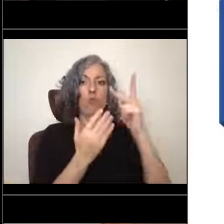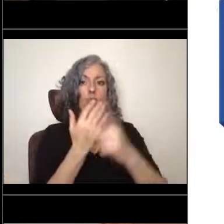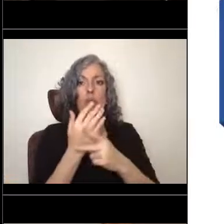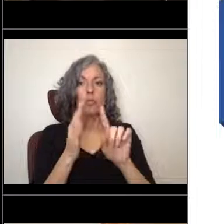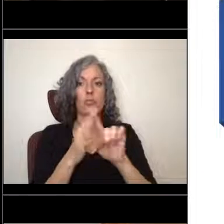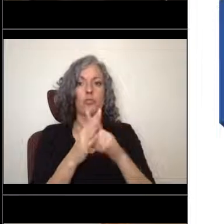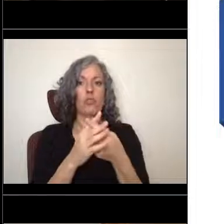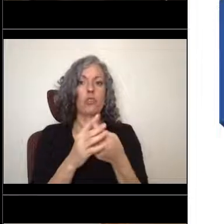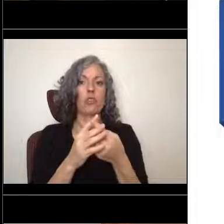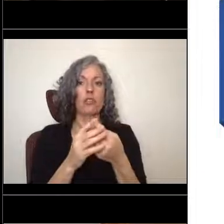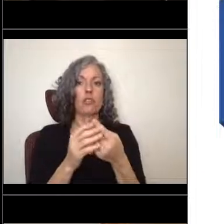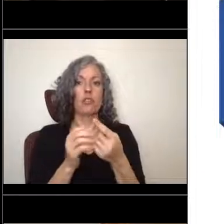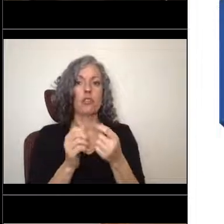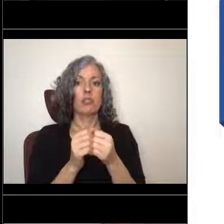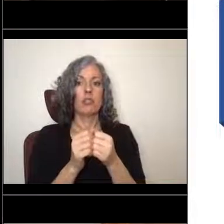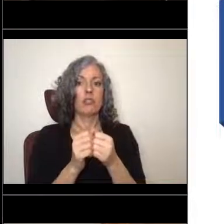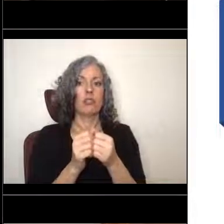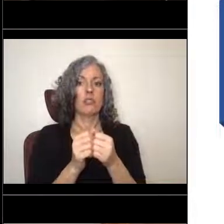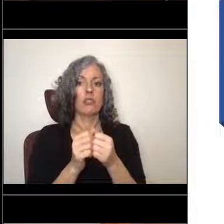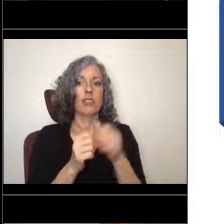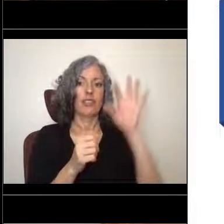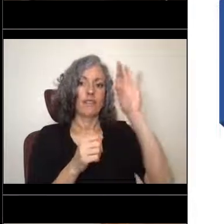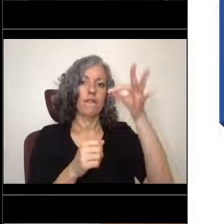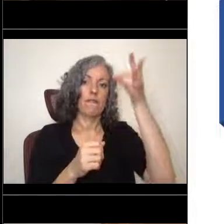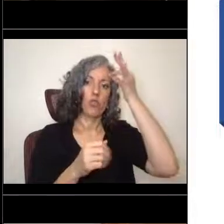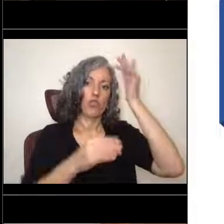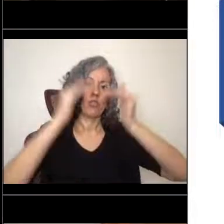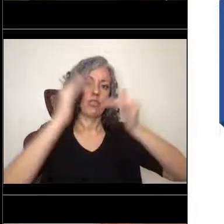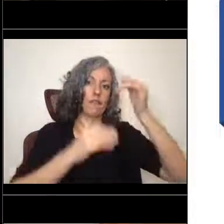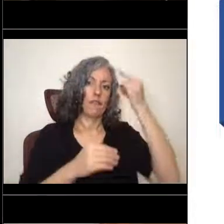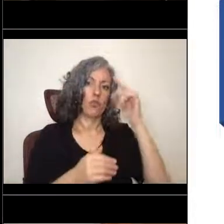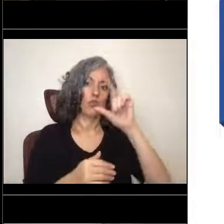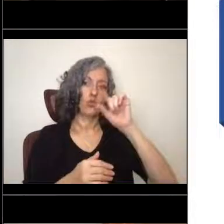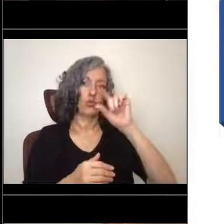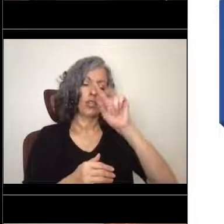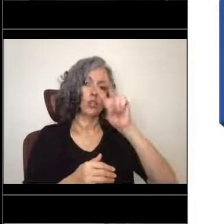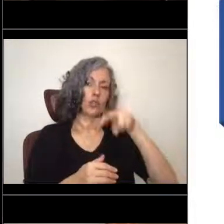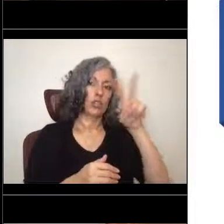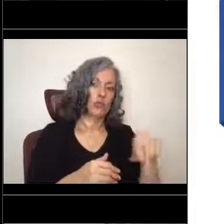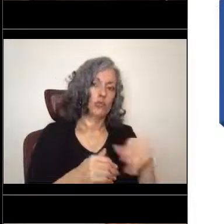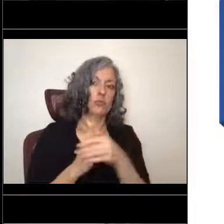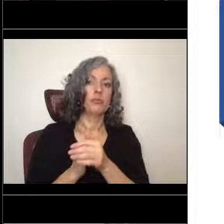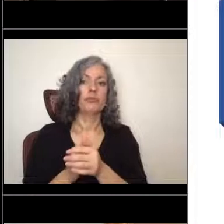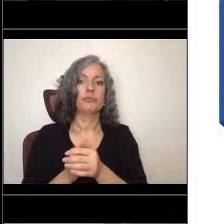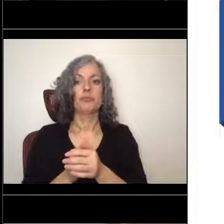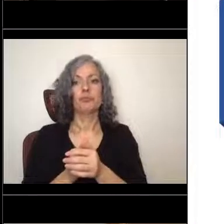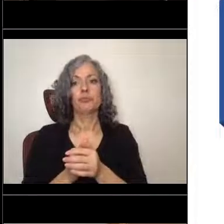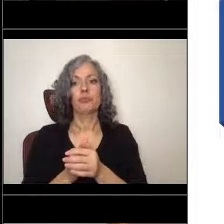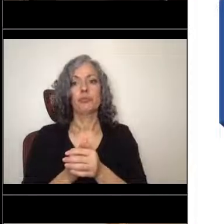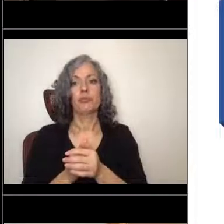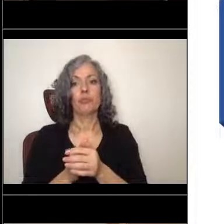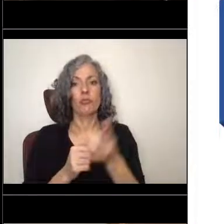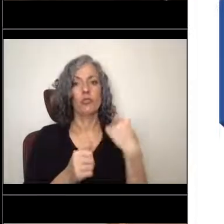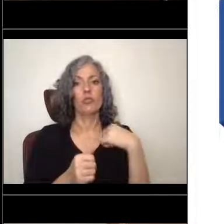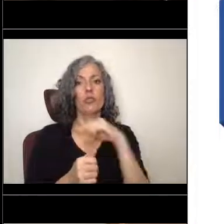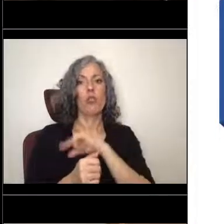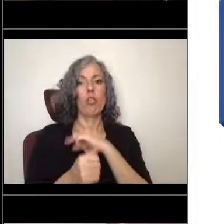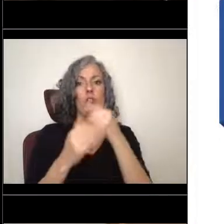out at the federal level for 2022. The interim CSIS is a qualitative